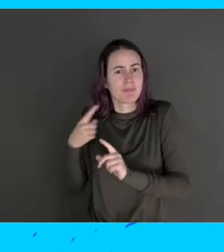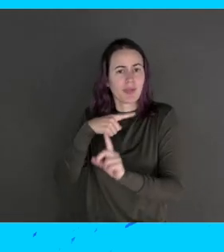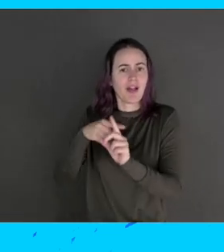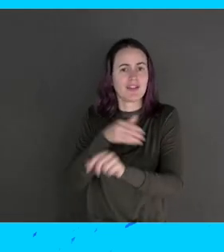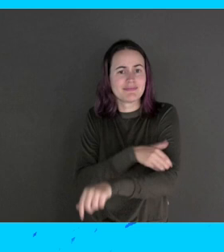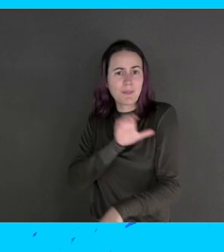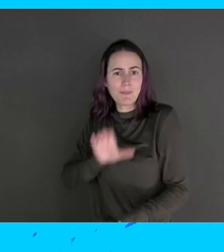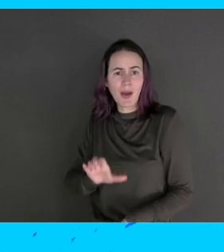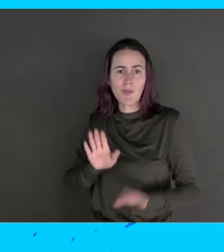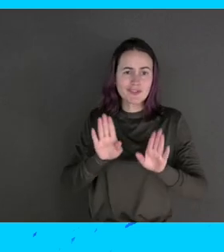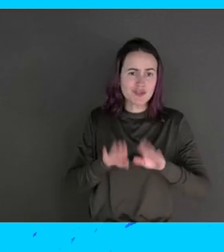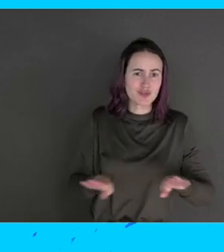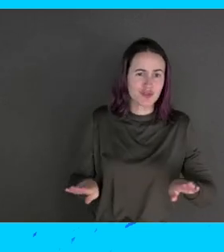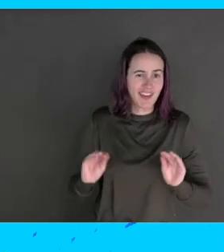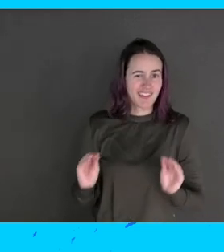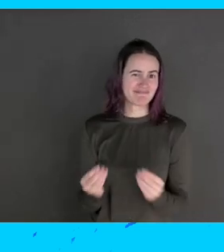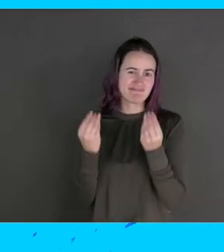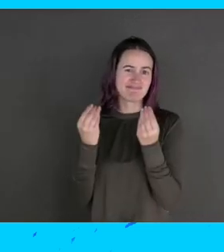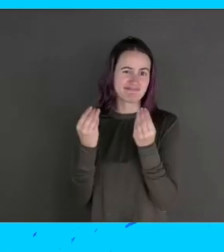children and adolescents.